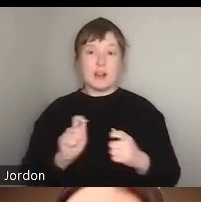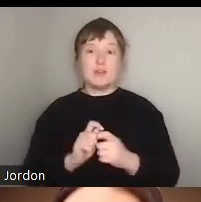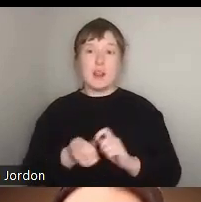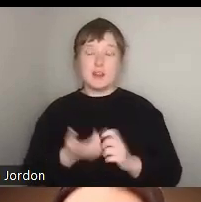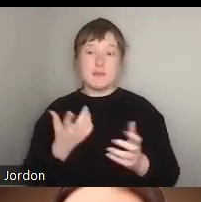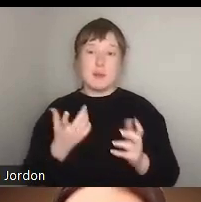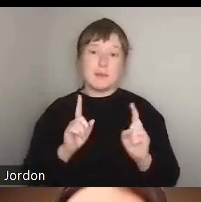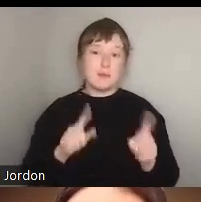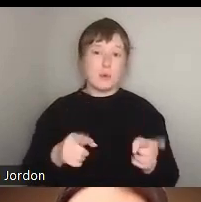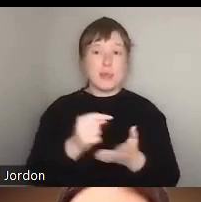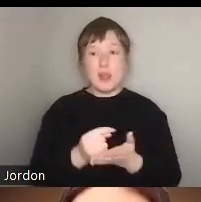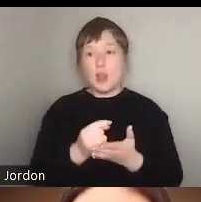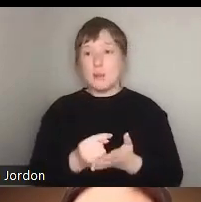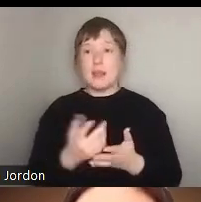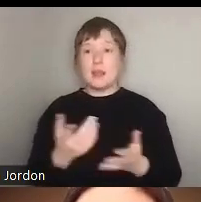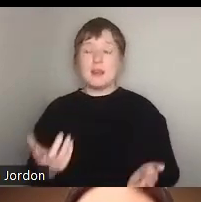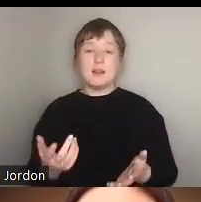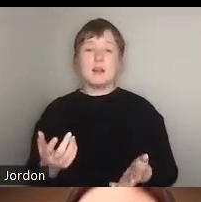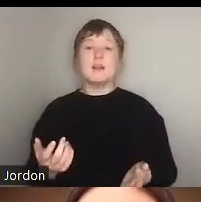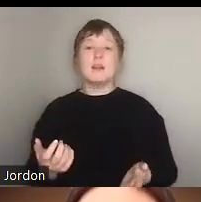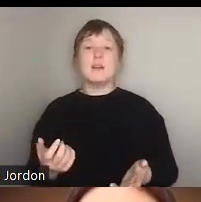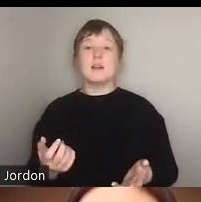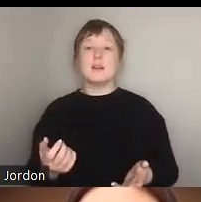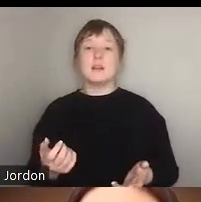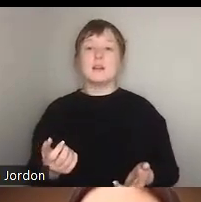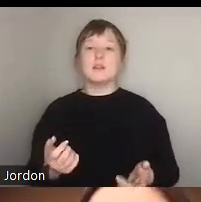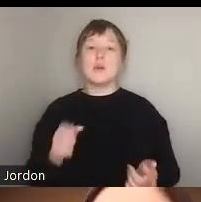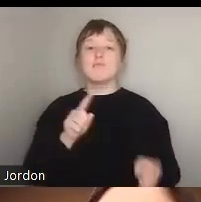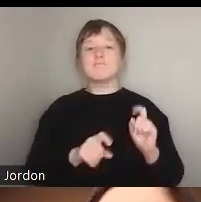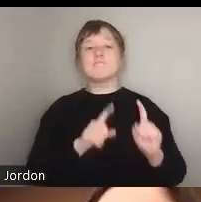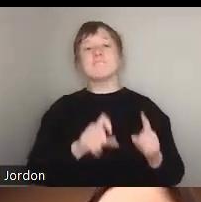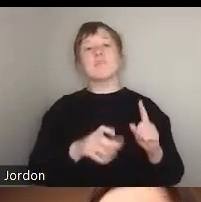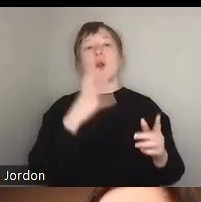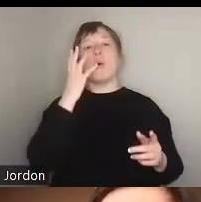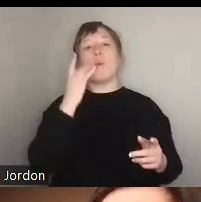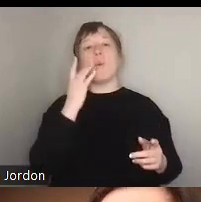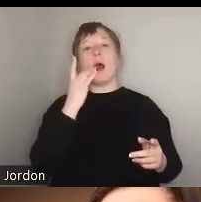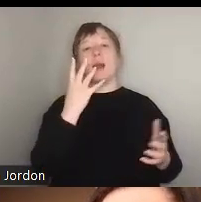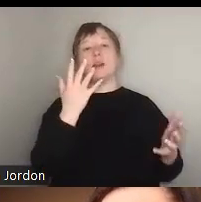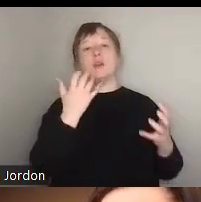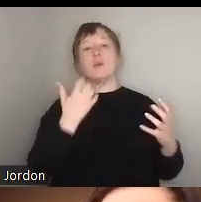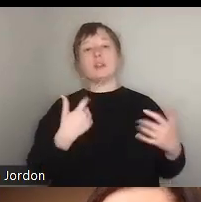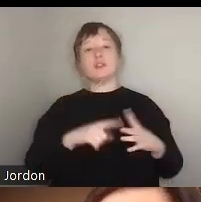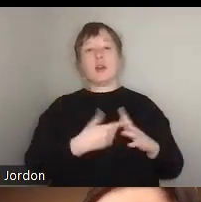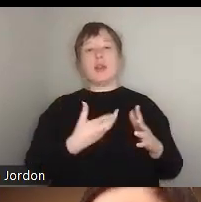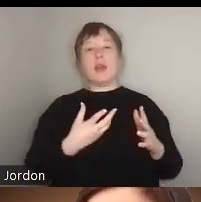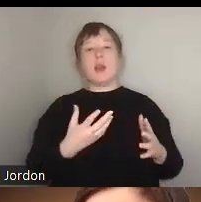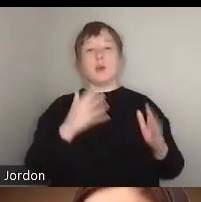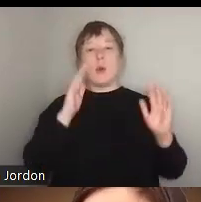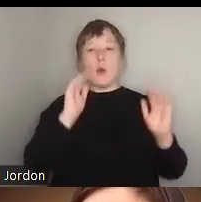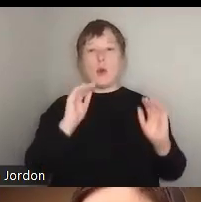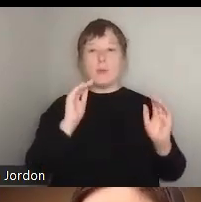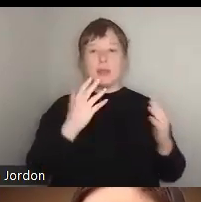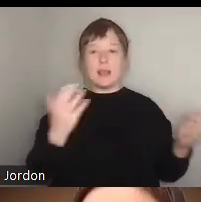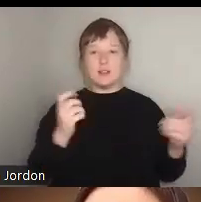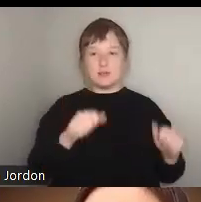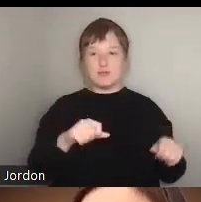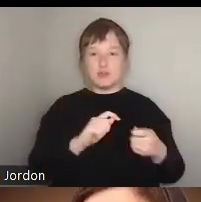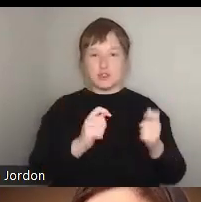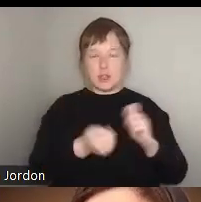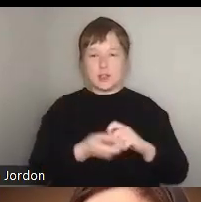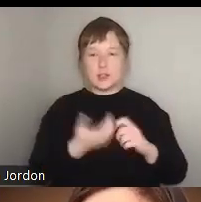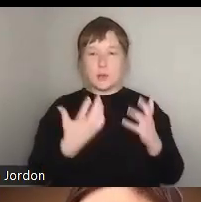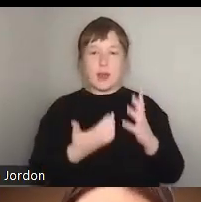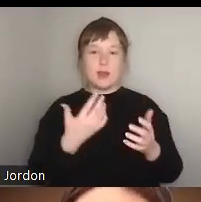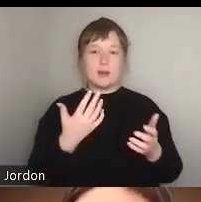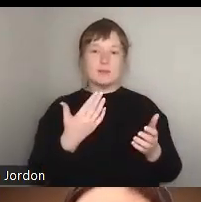therapy. So just ask the reasons for why someone would start having that hope that things can change and why they might view that